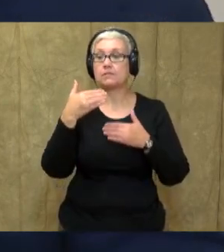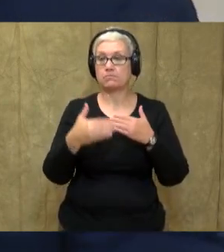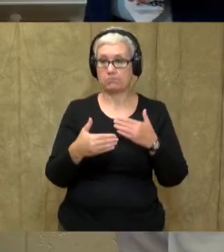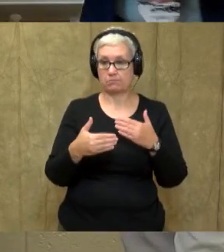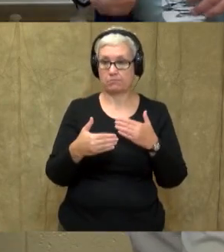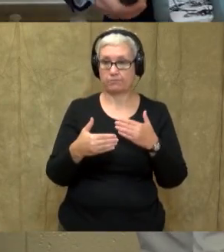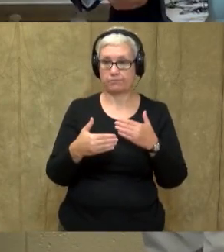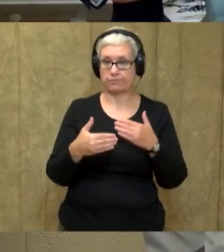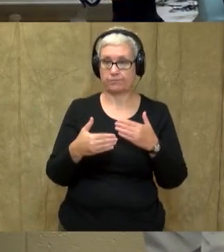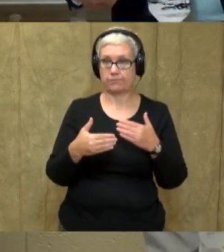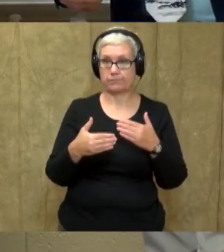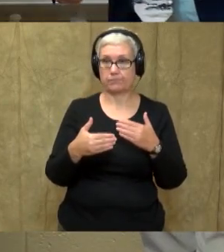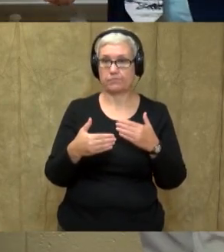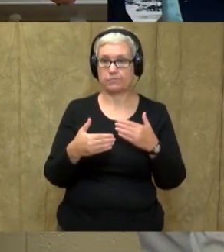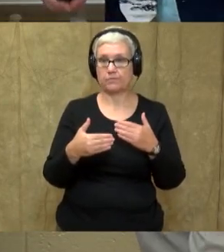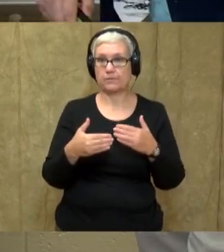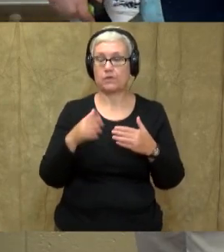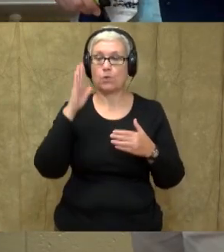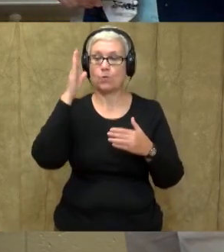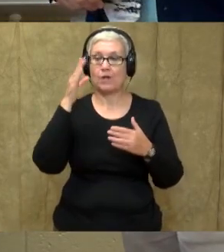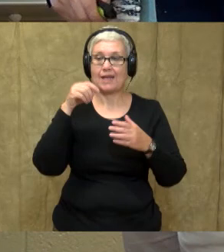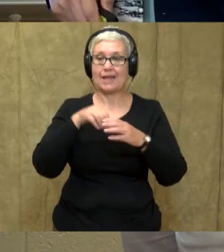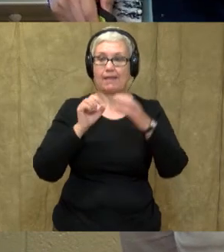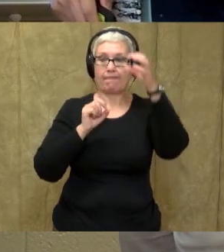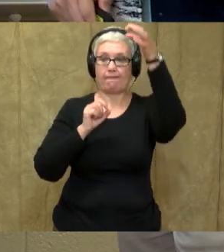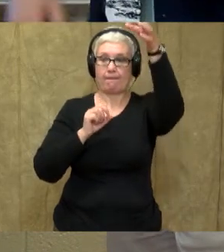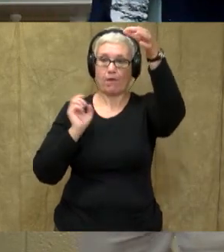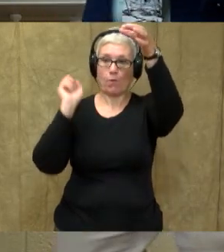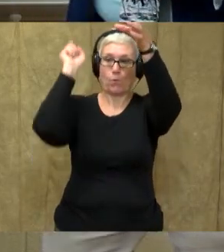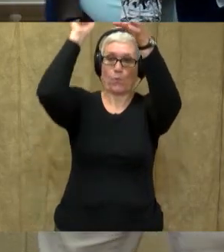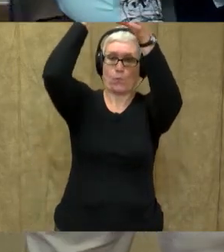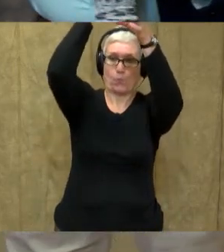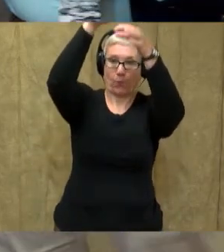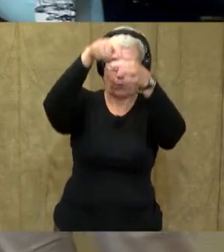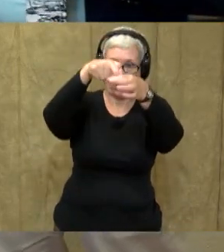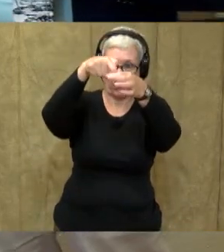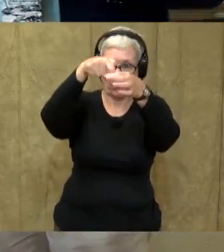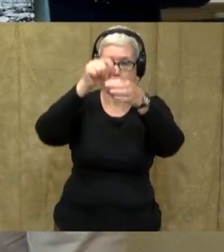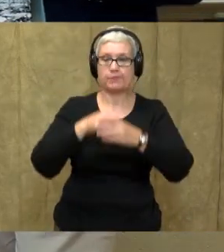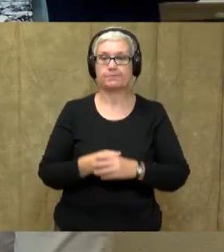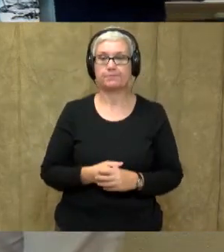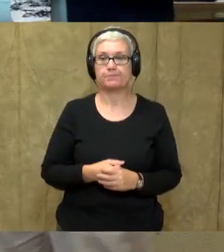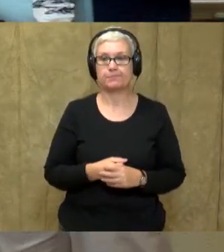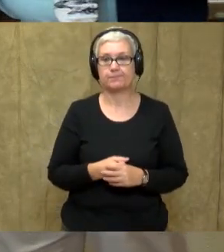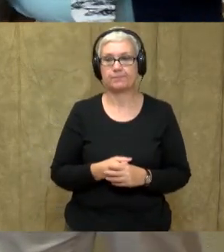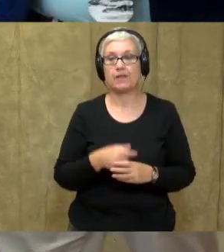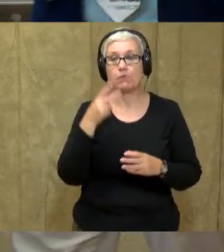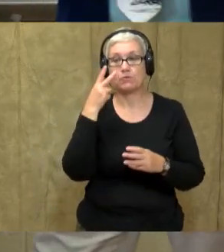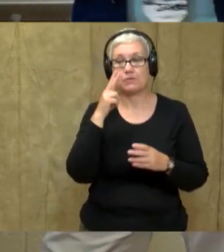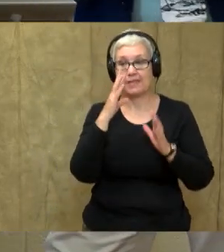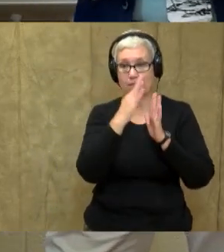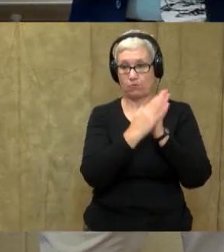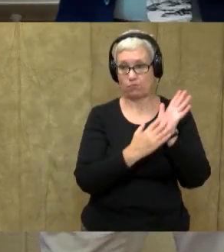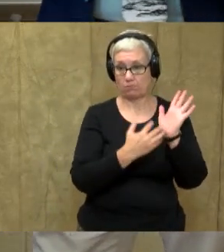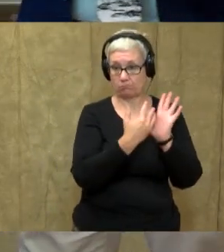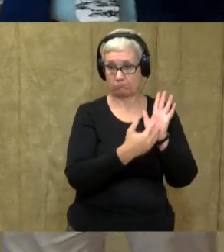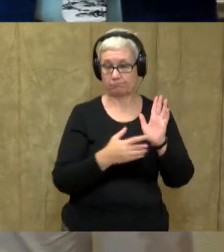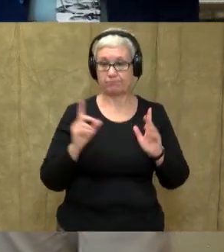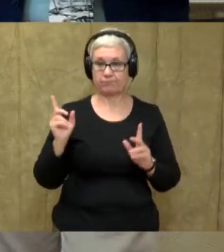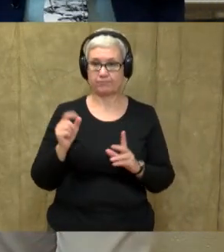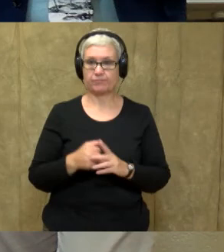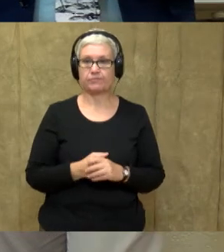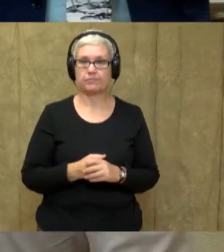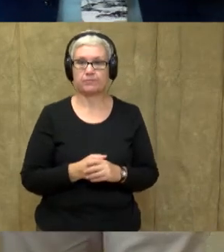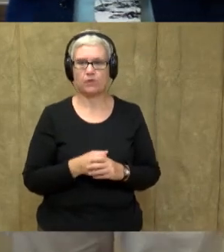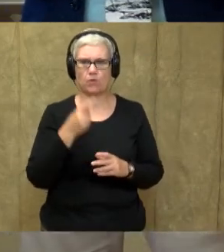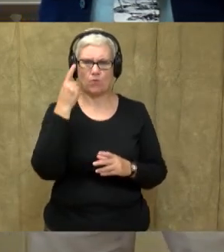from Desmos, and it's titled, Will It Hit the Hoop? And so I want you to take a look at this graph with these points and think about